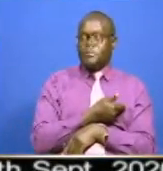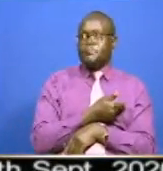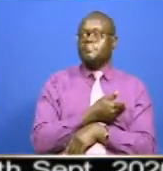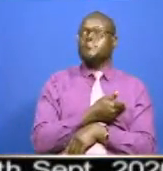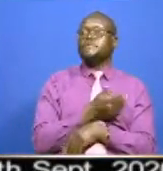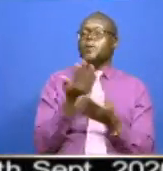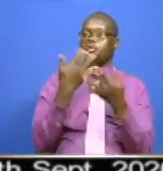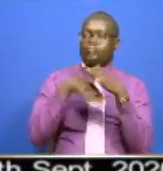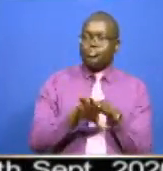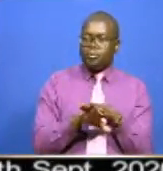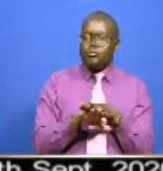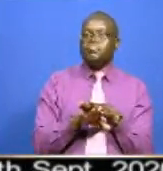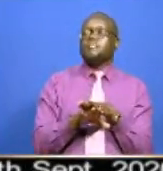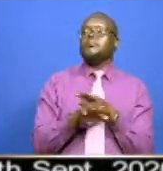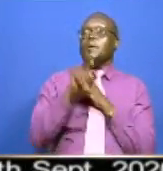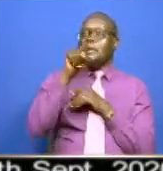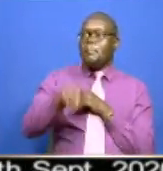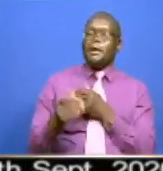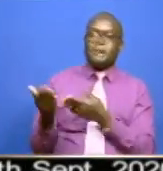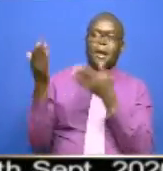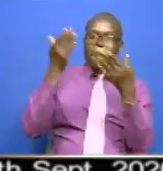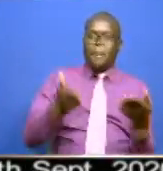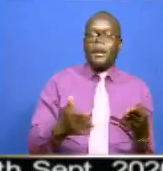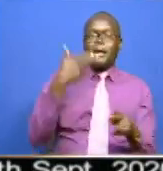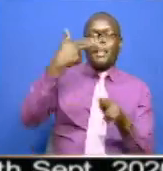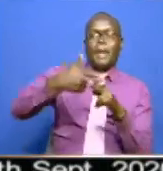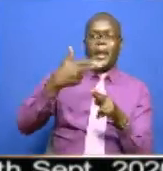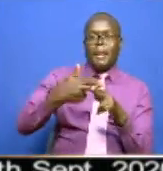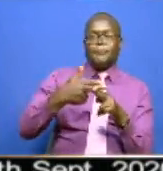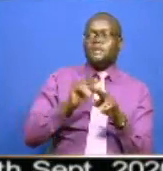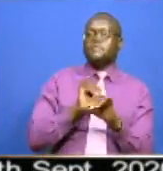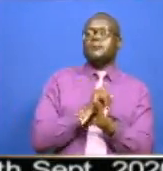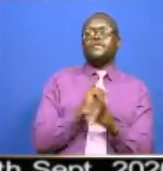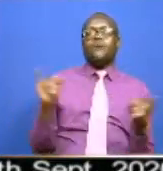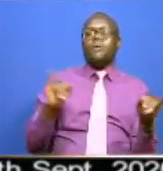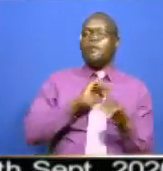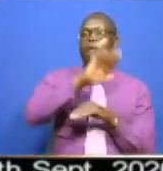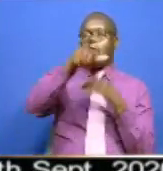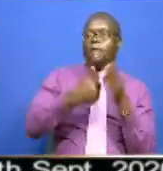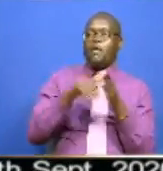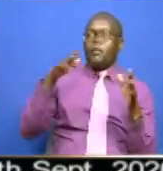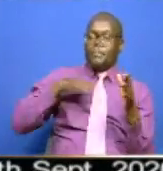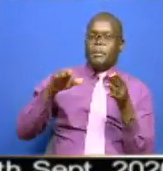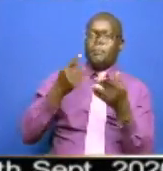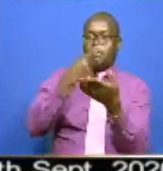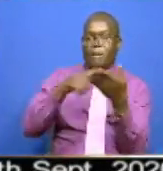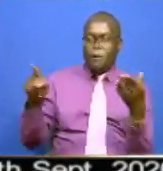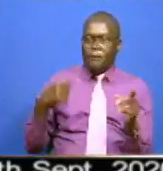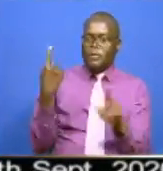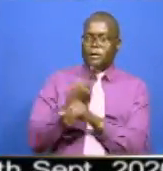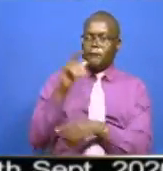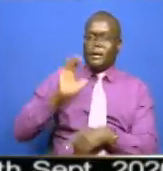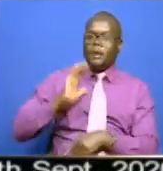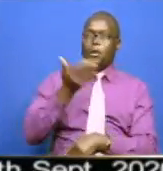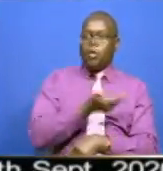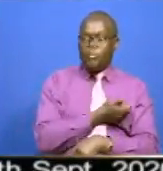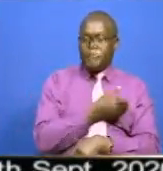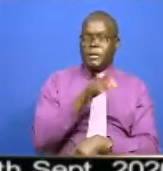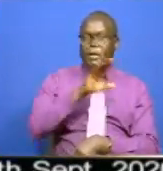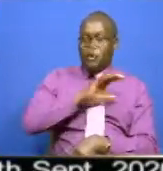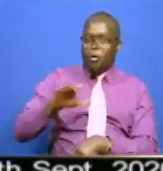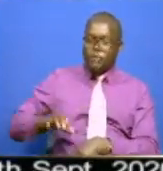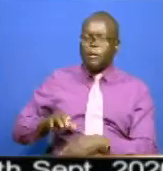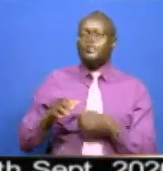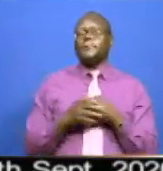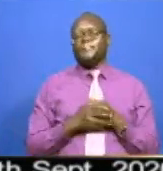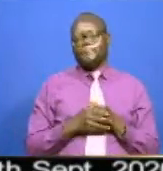and Cohesion to table for us the names cumulatively of all those who have been approved to the various commissions and constitutional